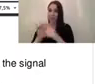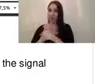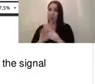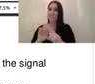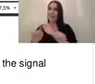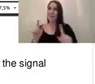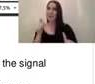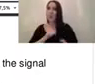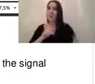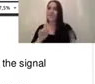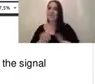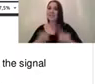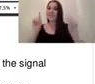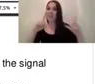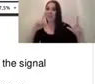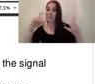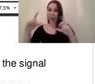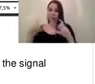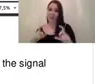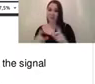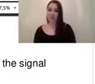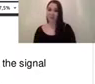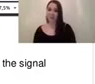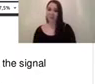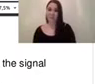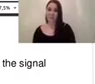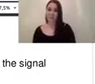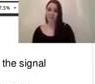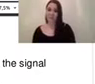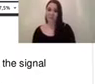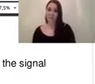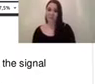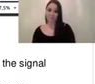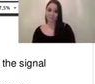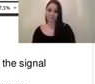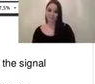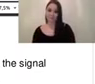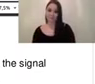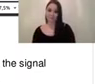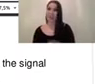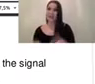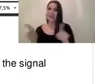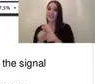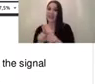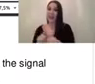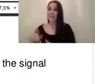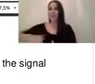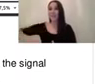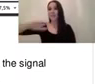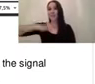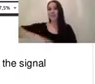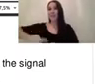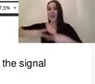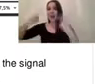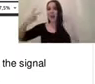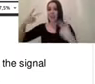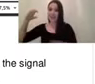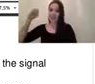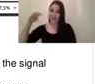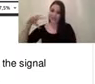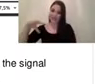cameras, and actually the same source of lighting. So this is really important to know, like